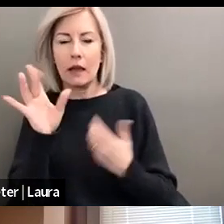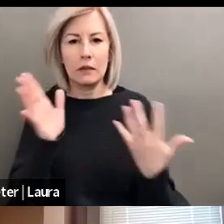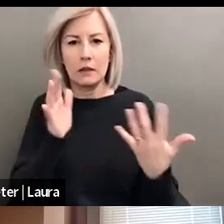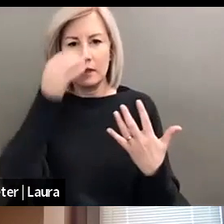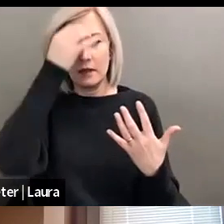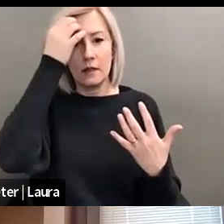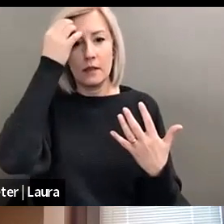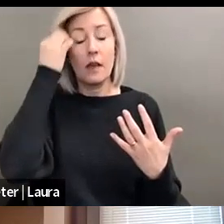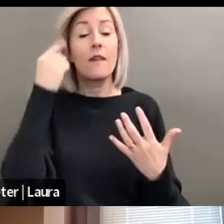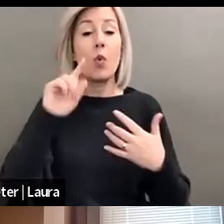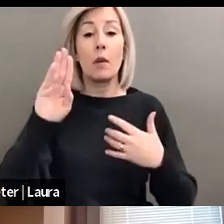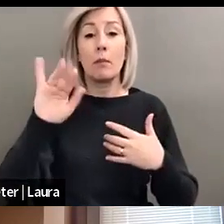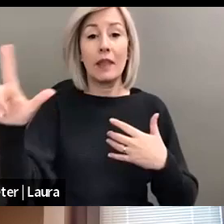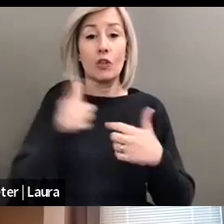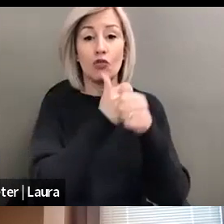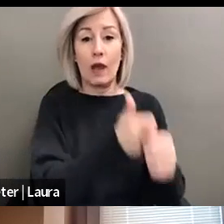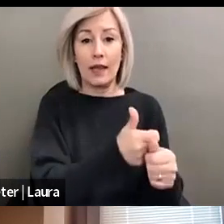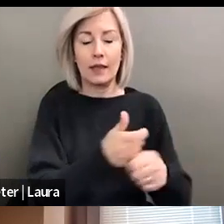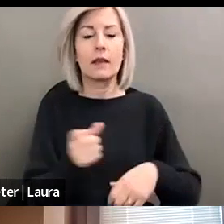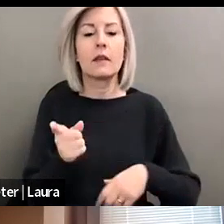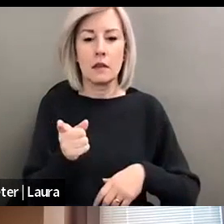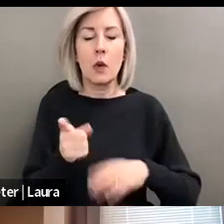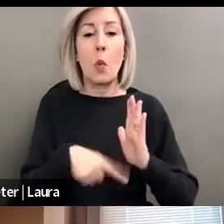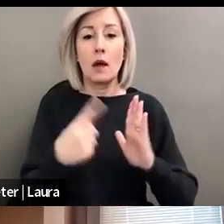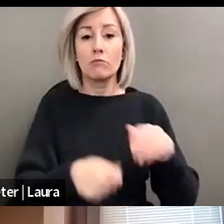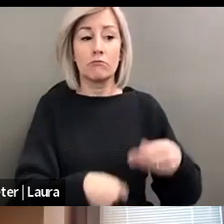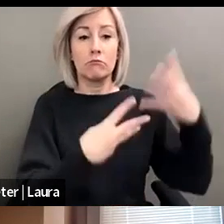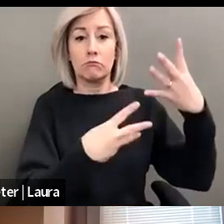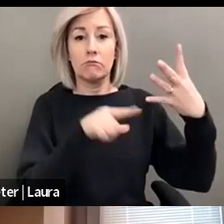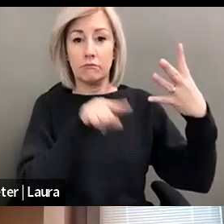before, for bill tracking or something like that. And there are, once you pull up a bill,